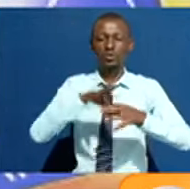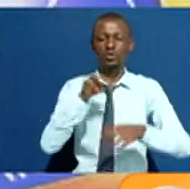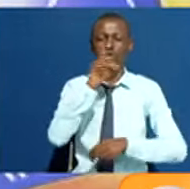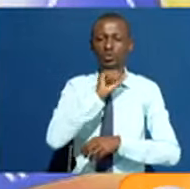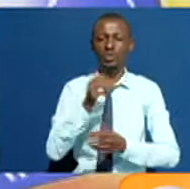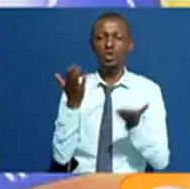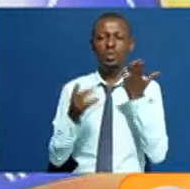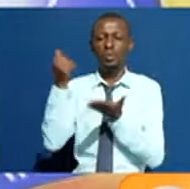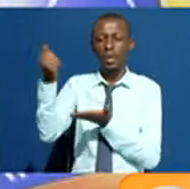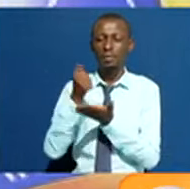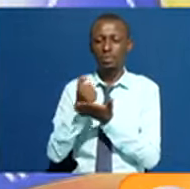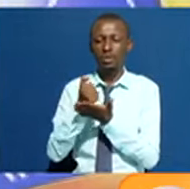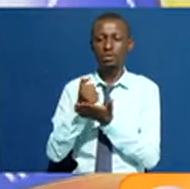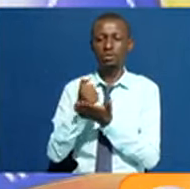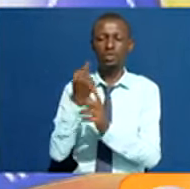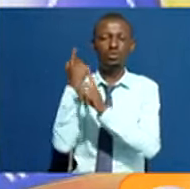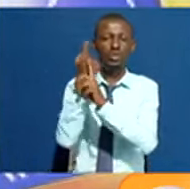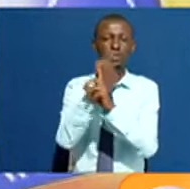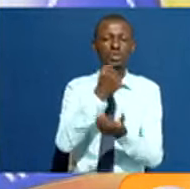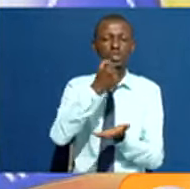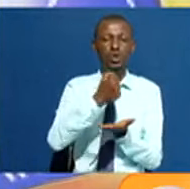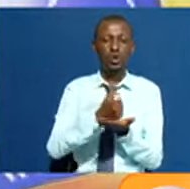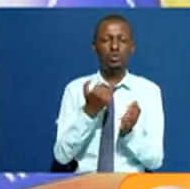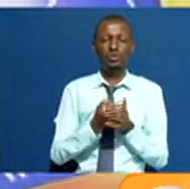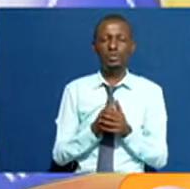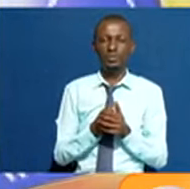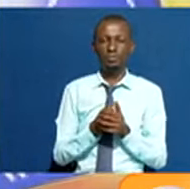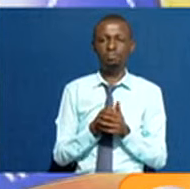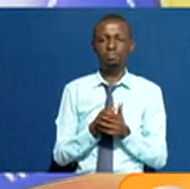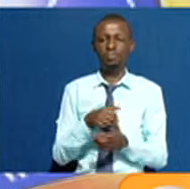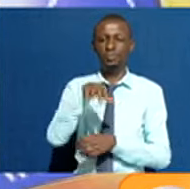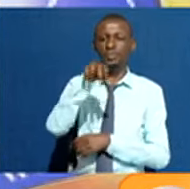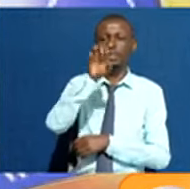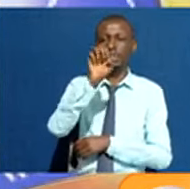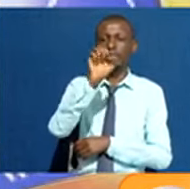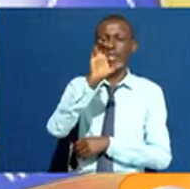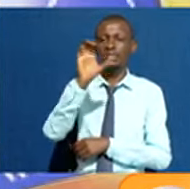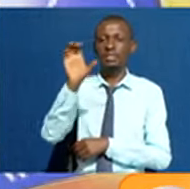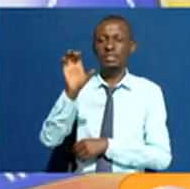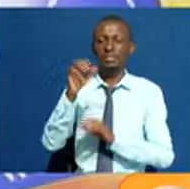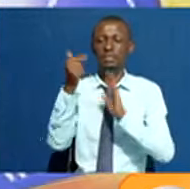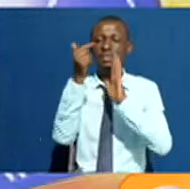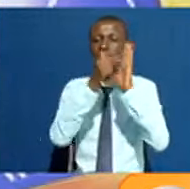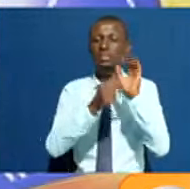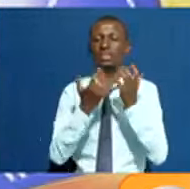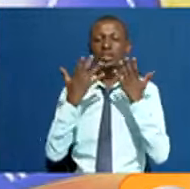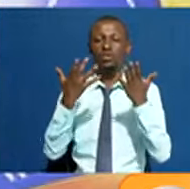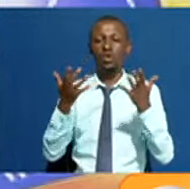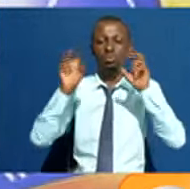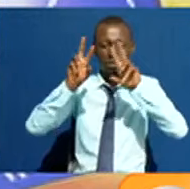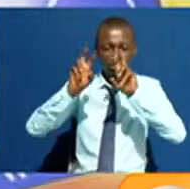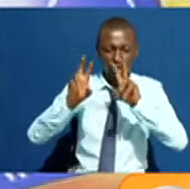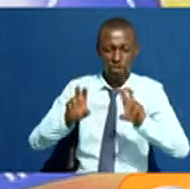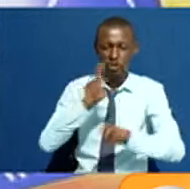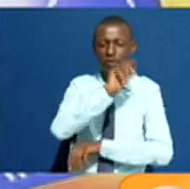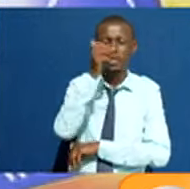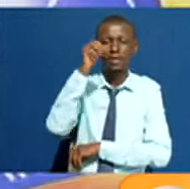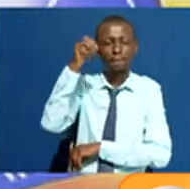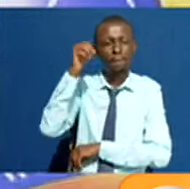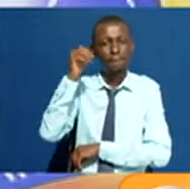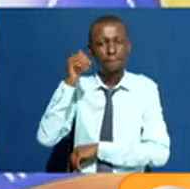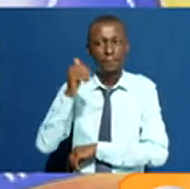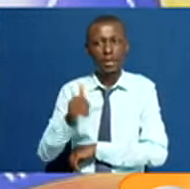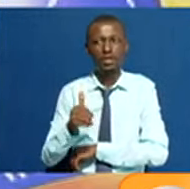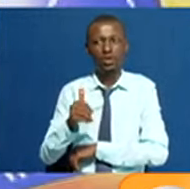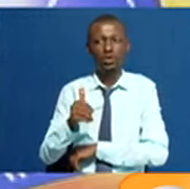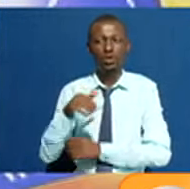being appointed to new offices. And so when EACC releases a list of pending investigations or cases